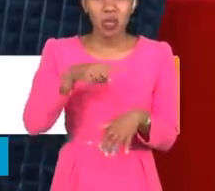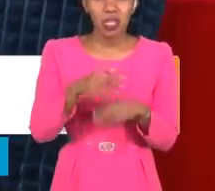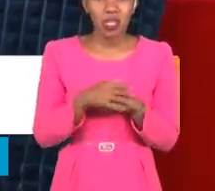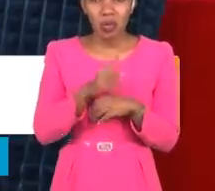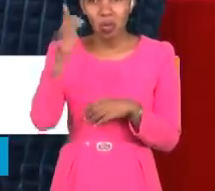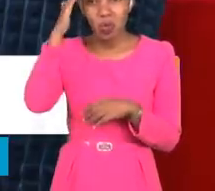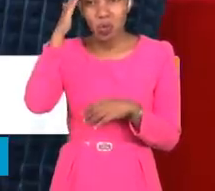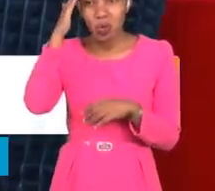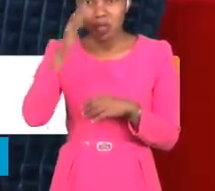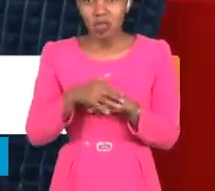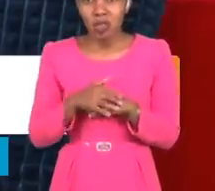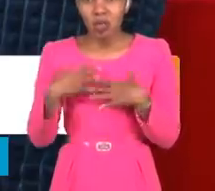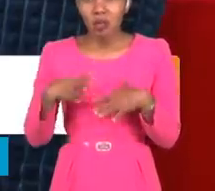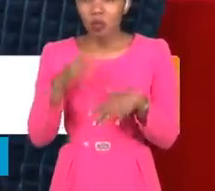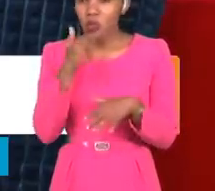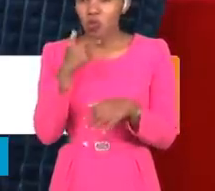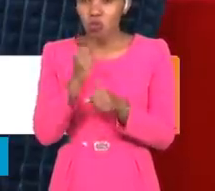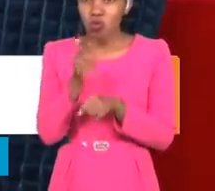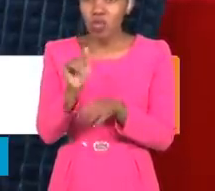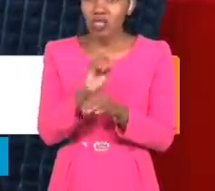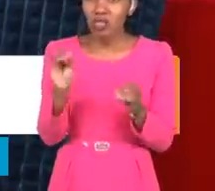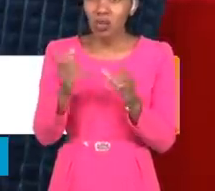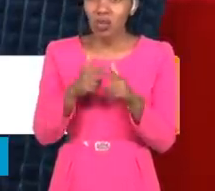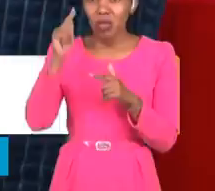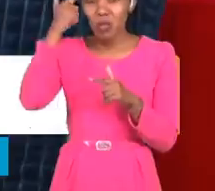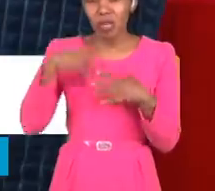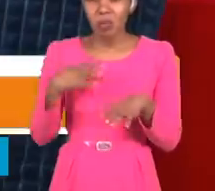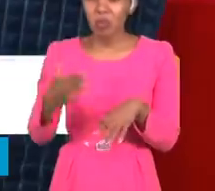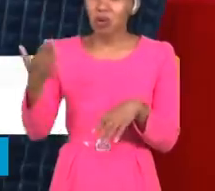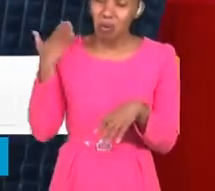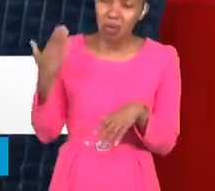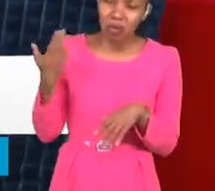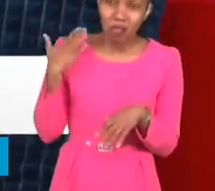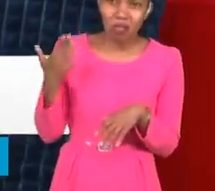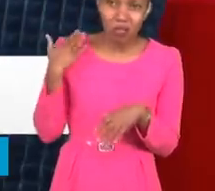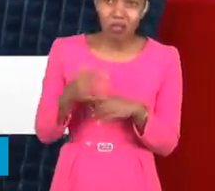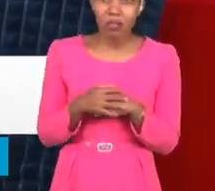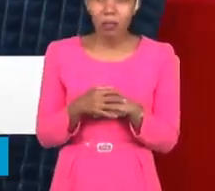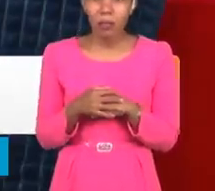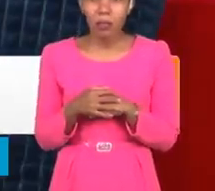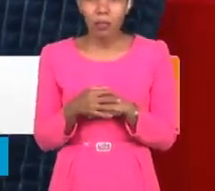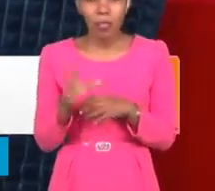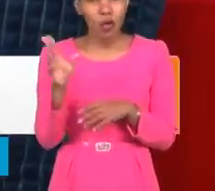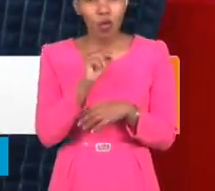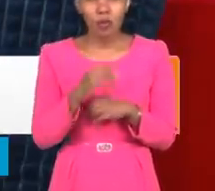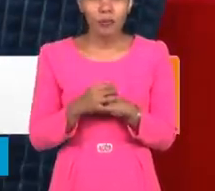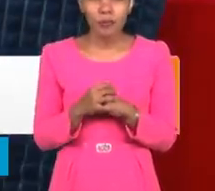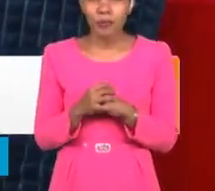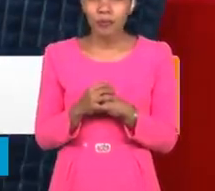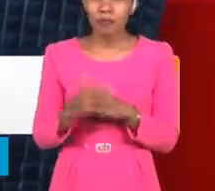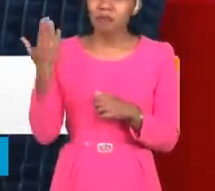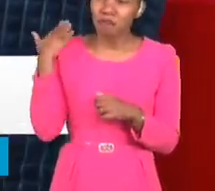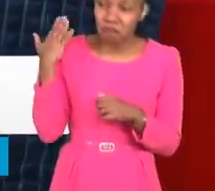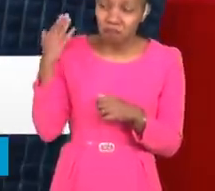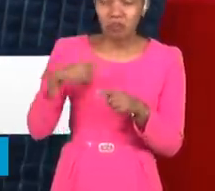Yeah. You know. Yeah, yeah. Wale ambao wafanyi hivyo tunaona kama ni wale wa kitambo, yeah, yeah, backward, yeah. Watu wa enzi zao. Okay. No. Enzi zao